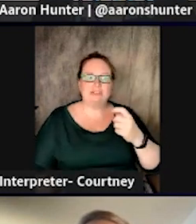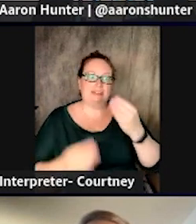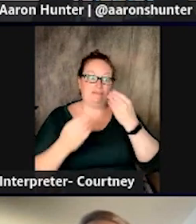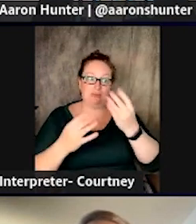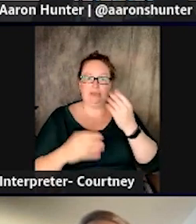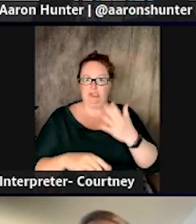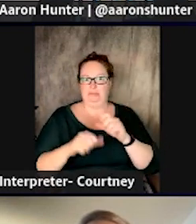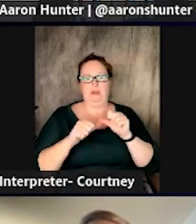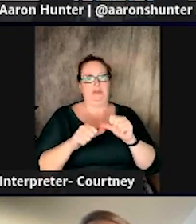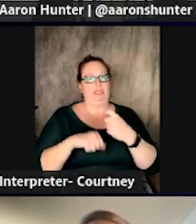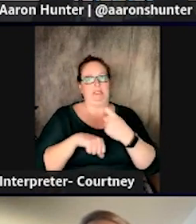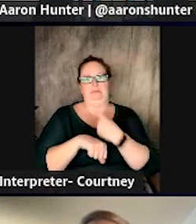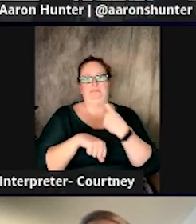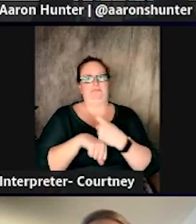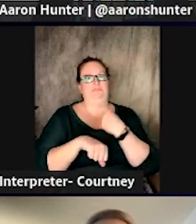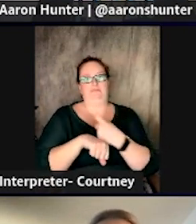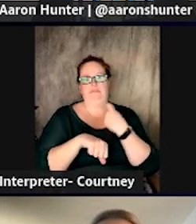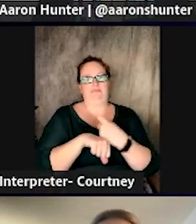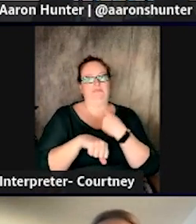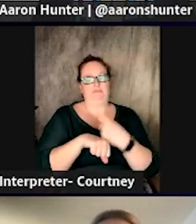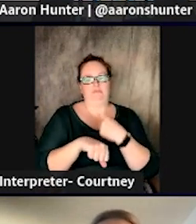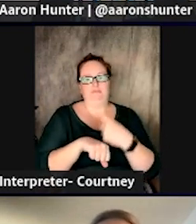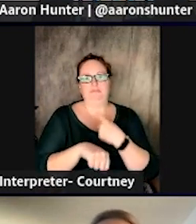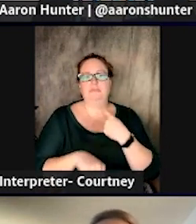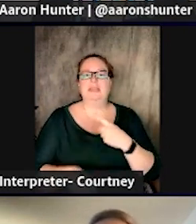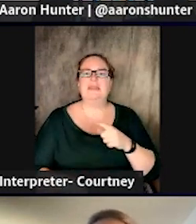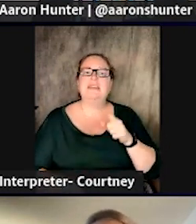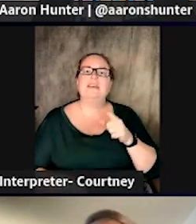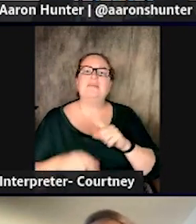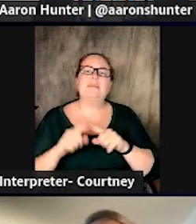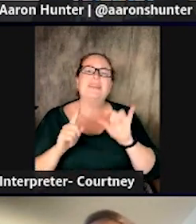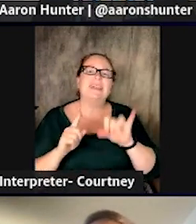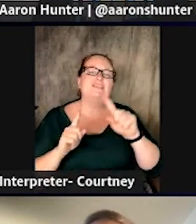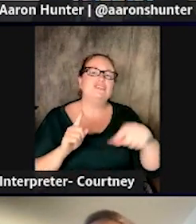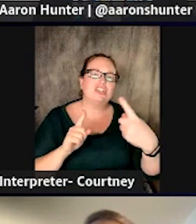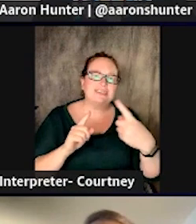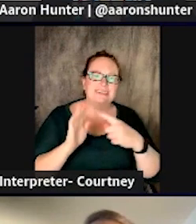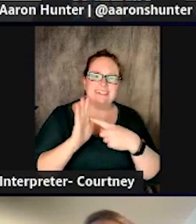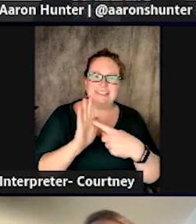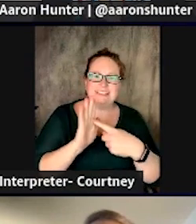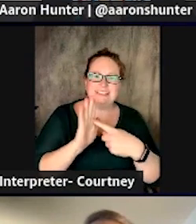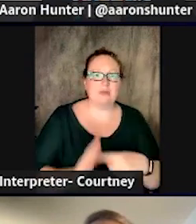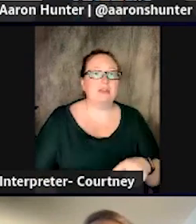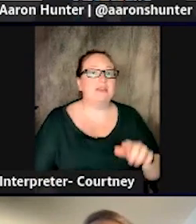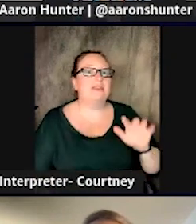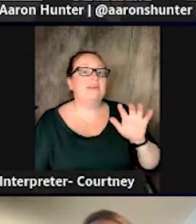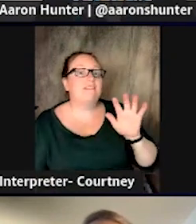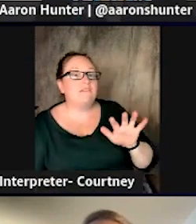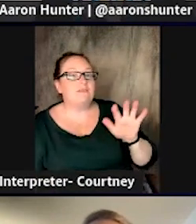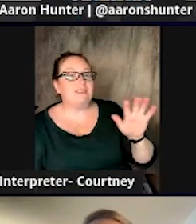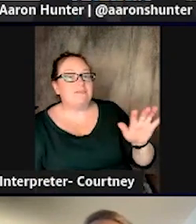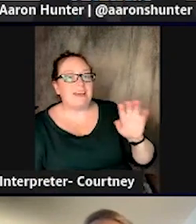rates. But this is just an example for this demonstration. 55 million